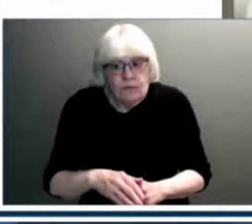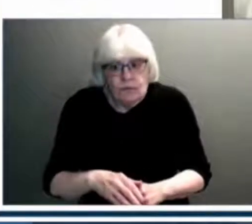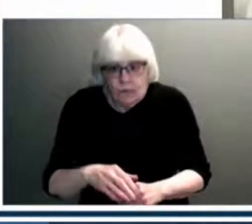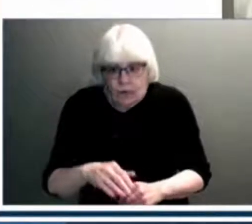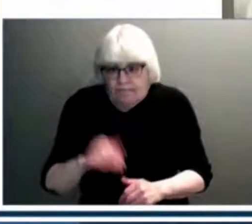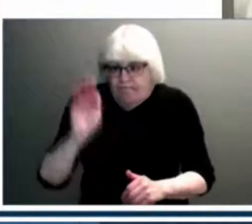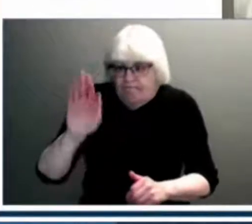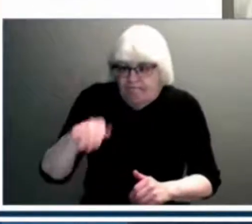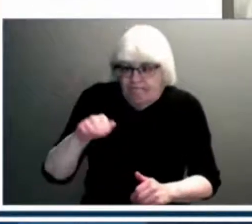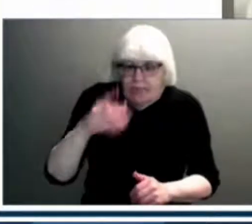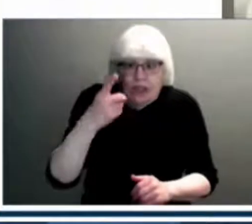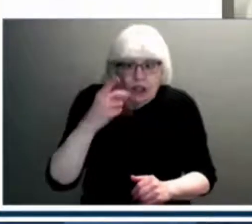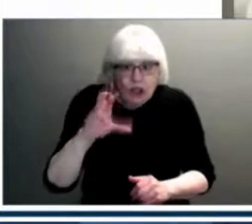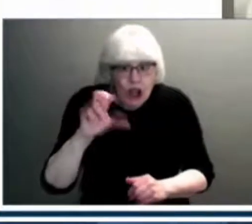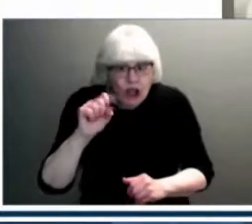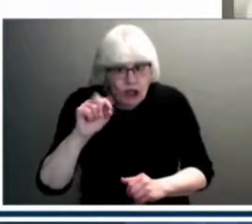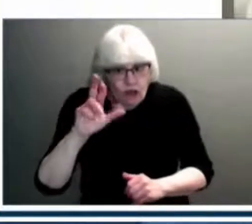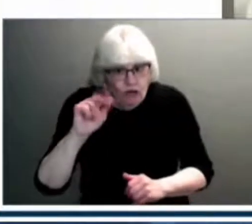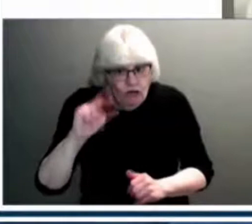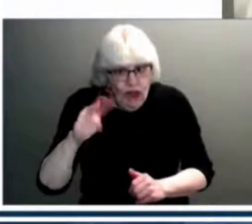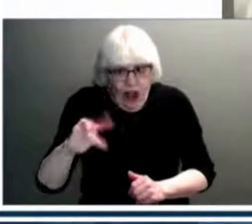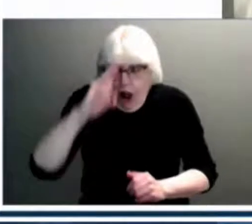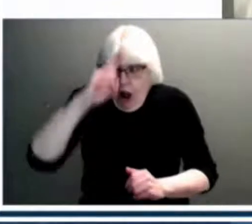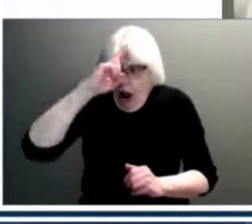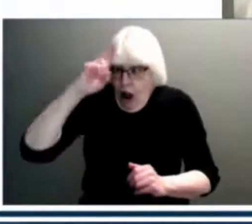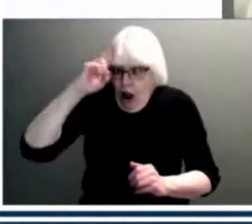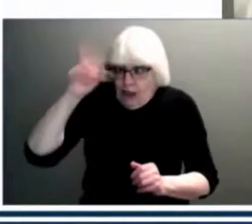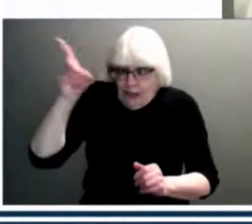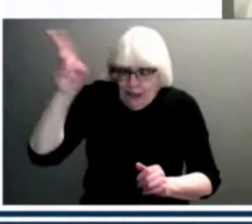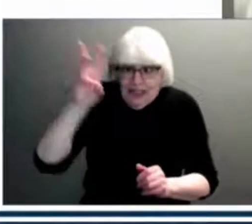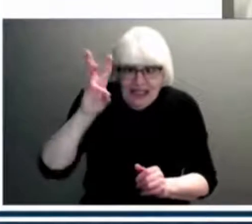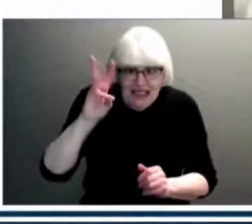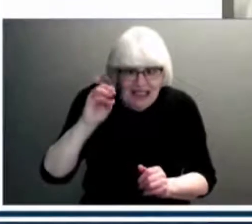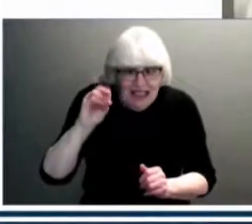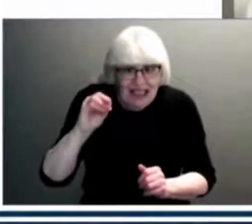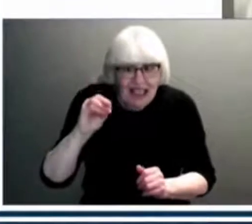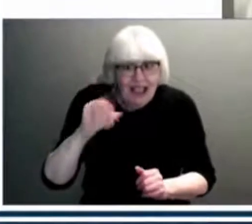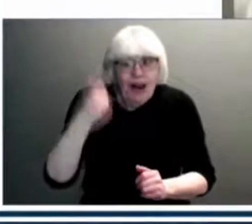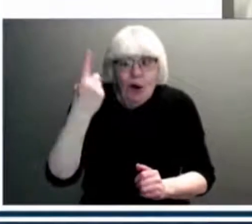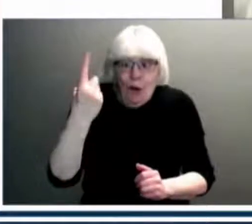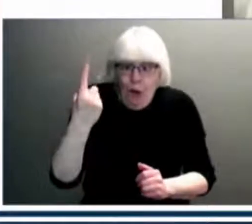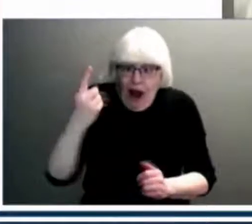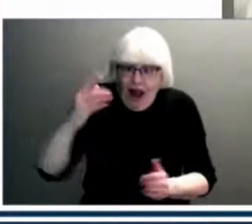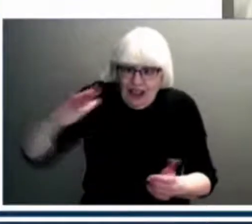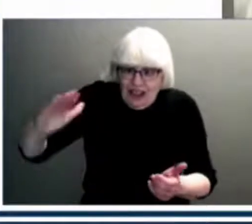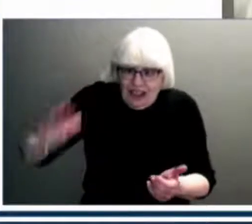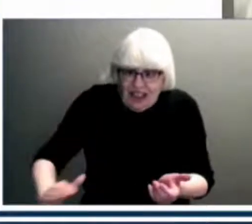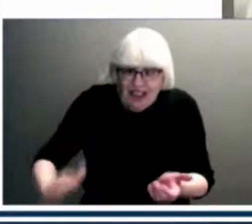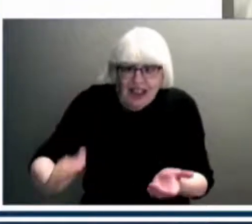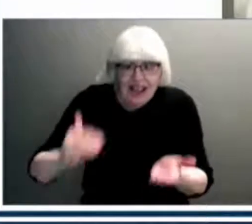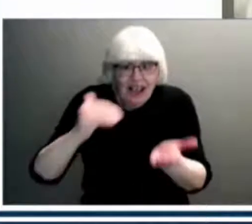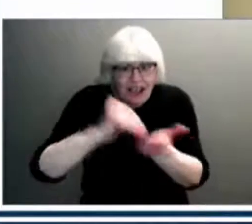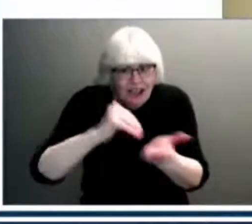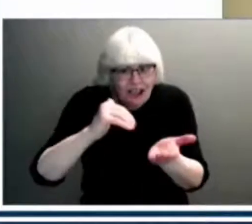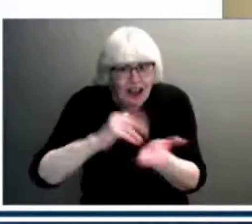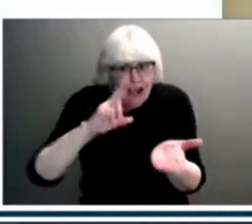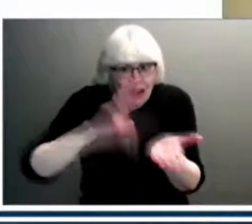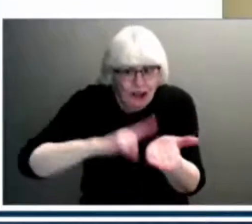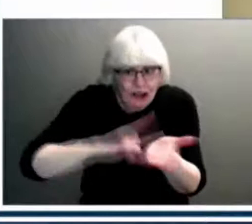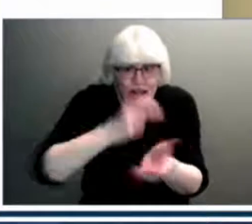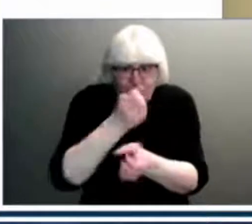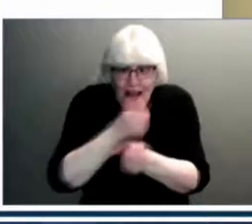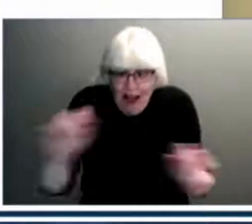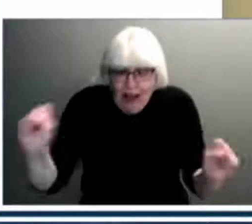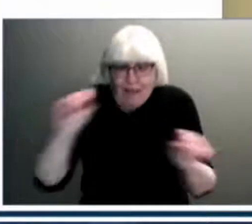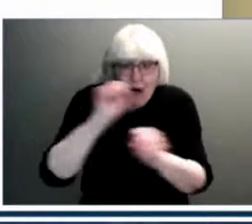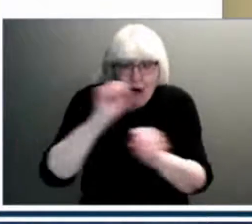hundreds of healthcare workers currently off work, is the healthcare system at or close to a breaking point at this time?